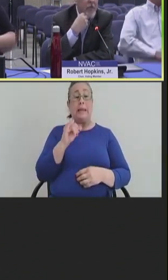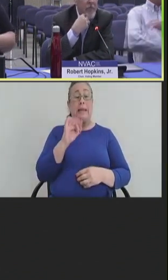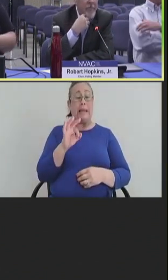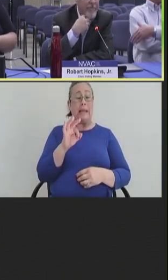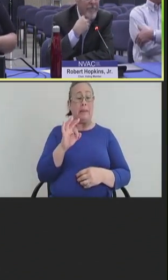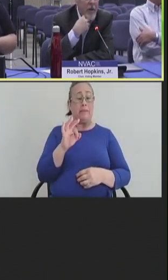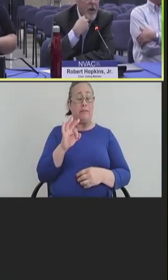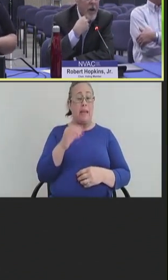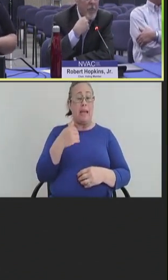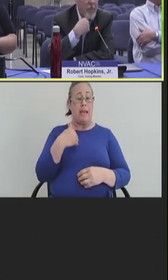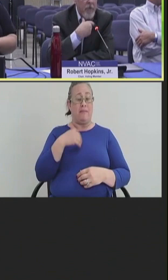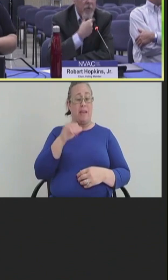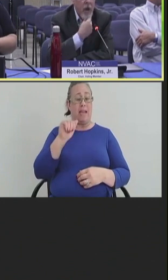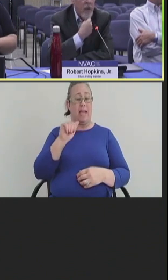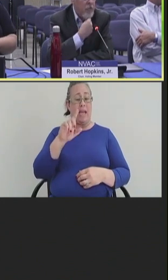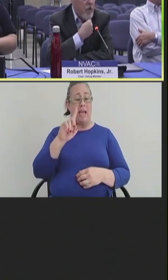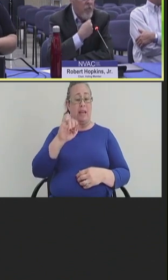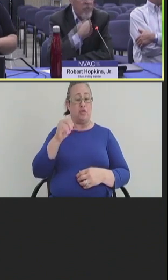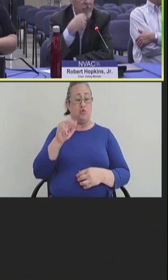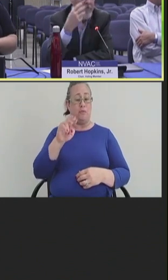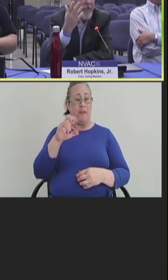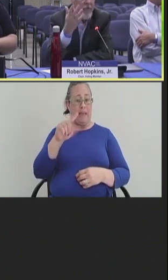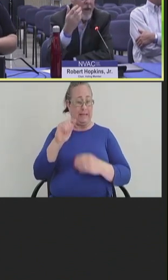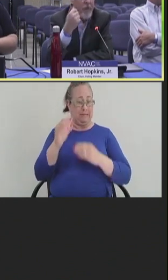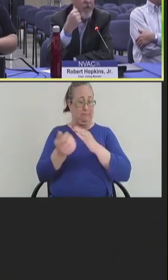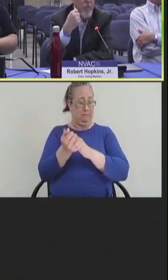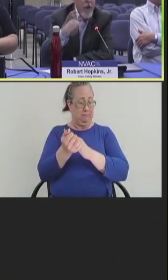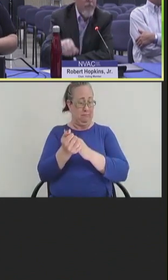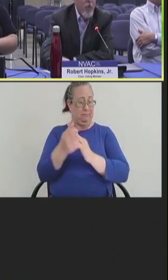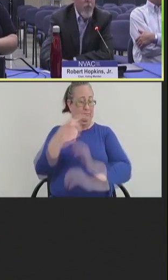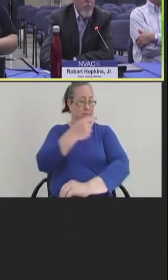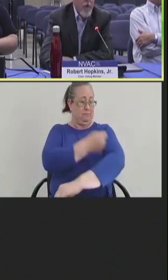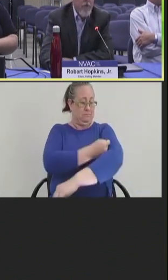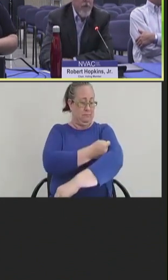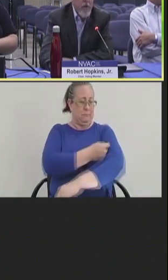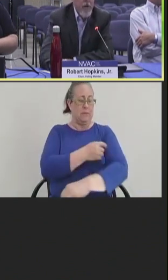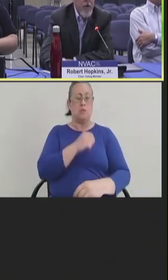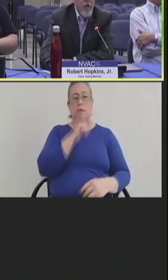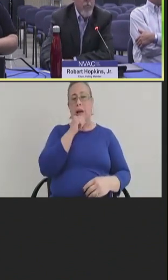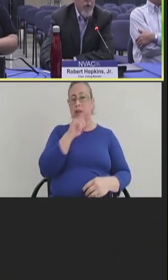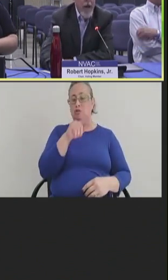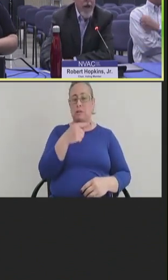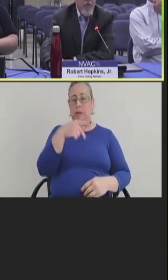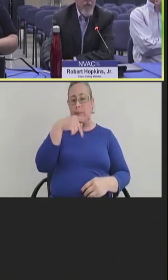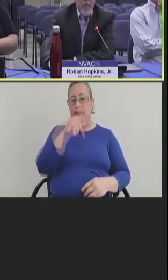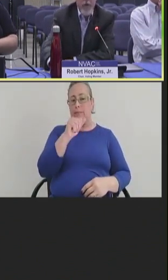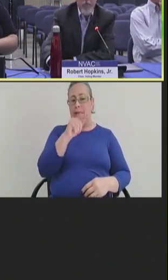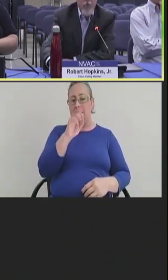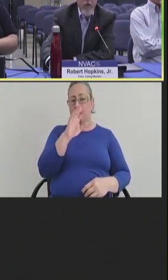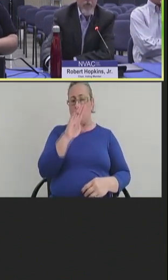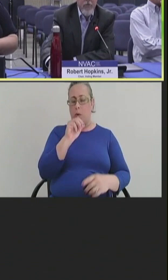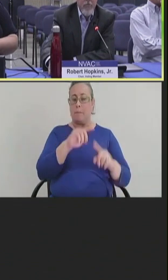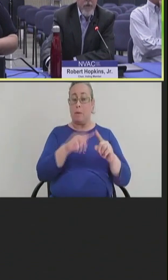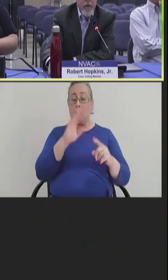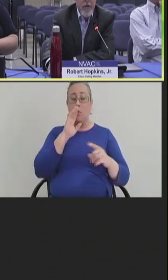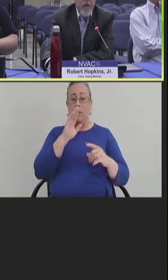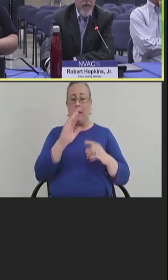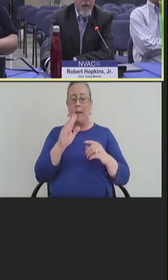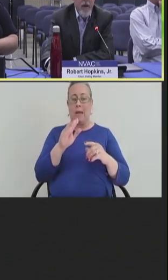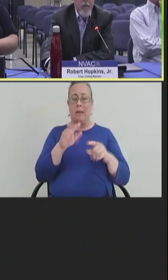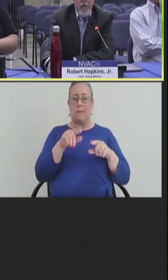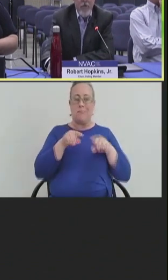adjuvant? Not just vaccine platform, but would an adjuvant administration